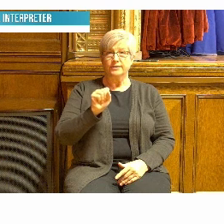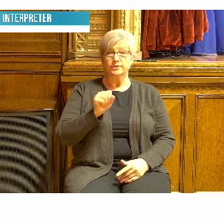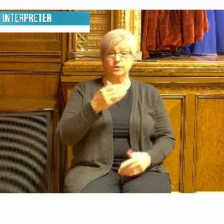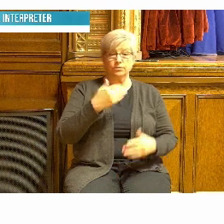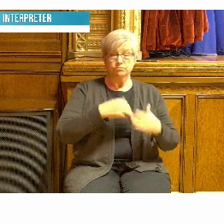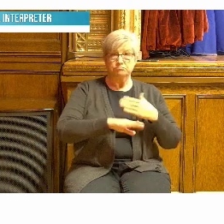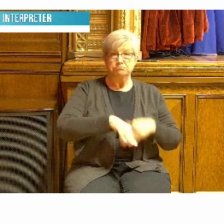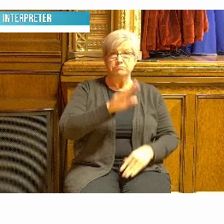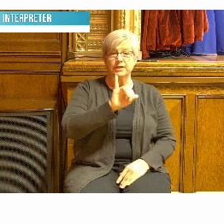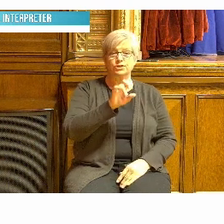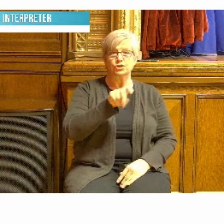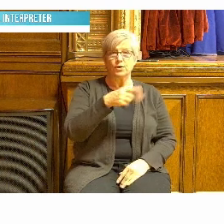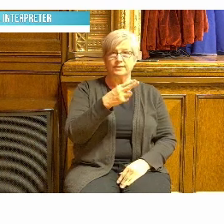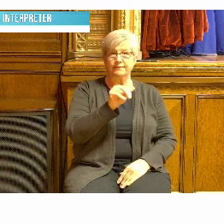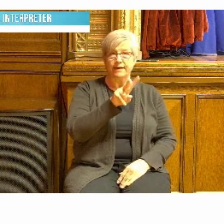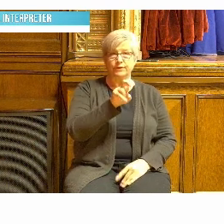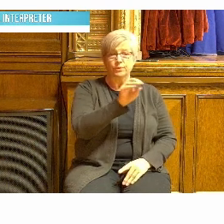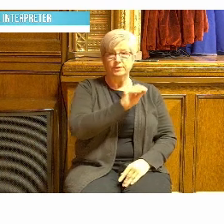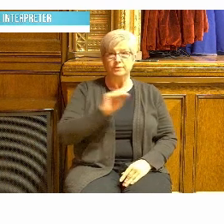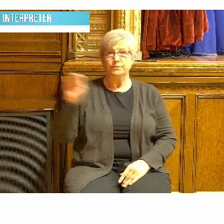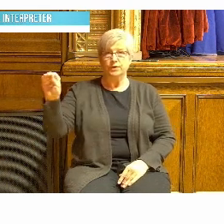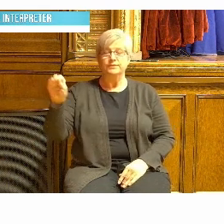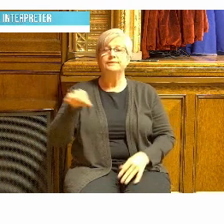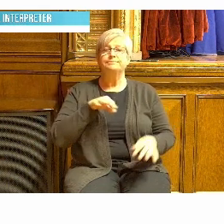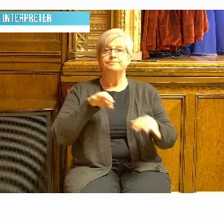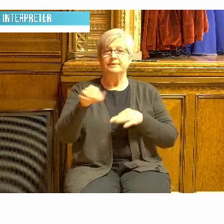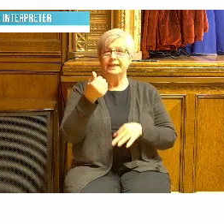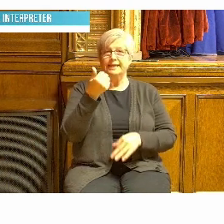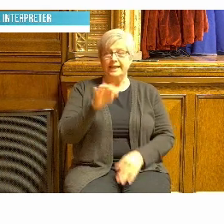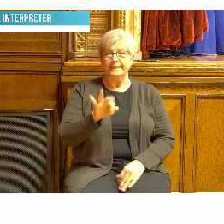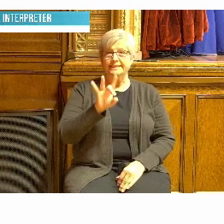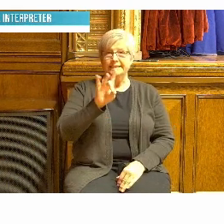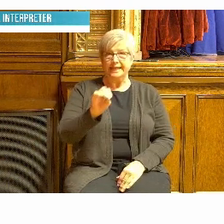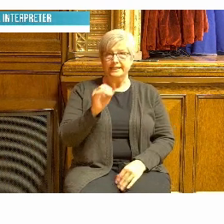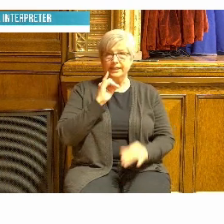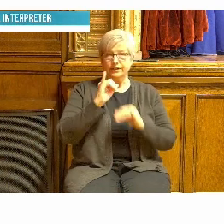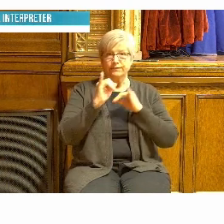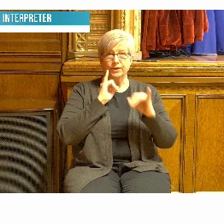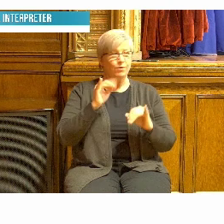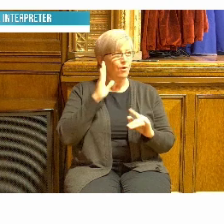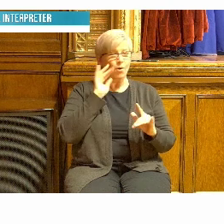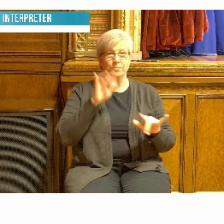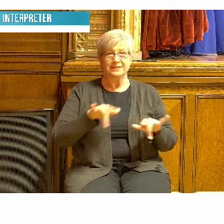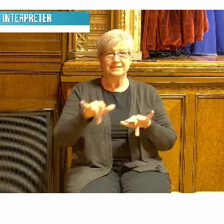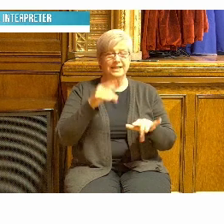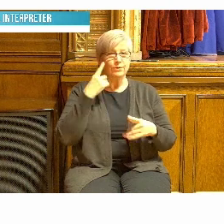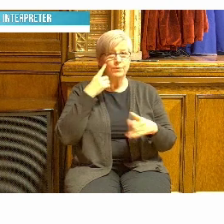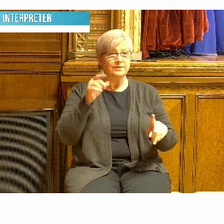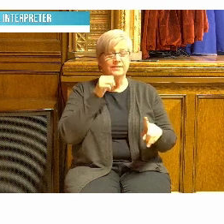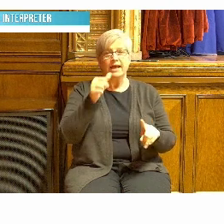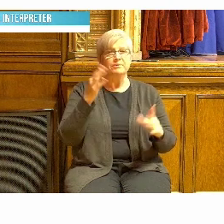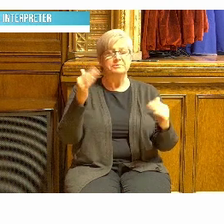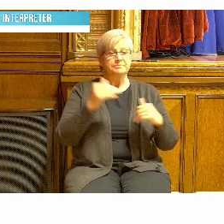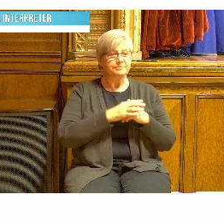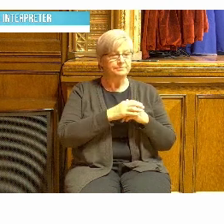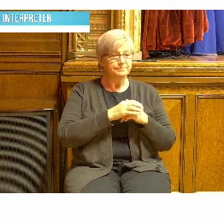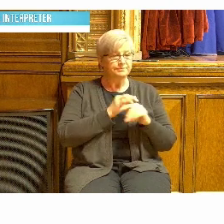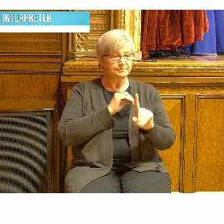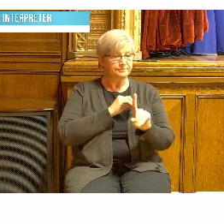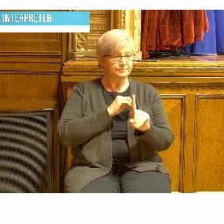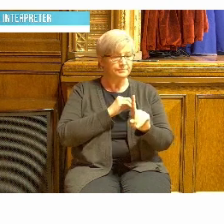that period. Here's how she described it in a 1980 interview, and we're going to hope the sound works, and if it doesn't, we'll move on.